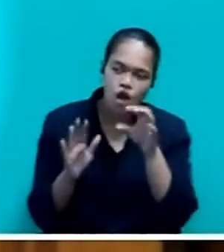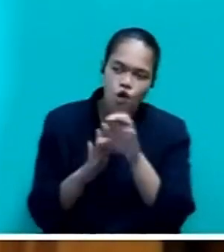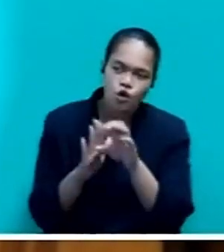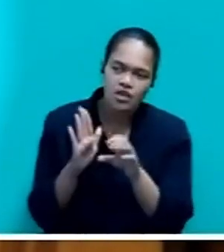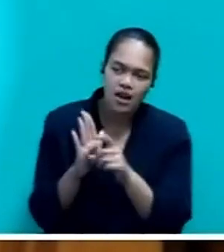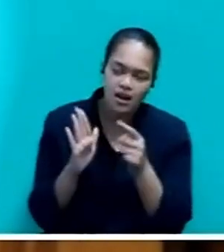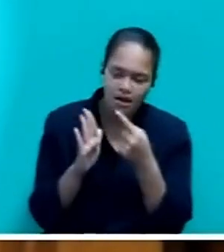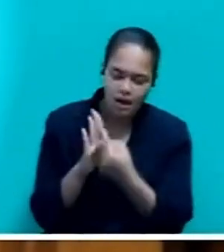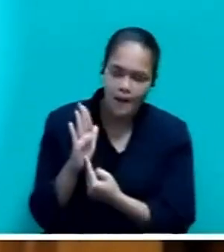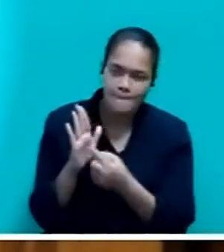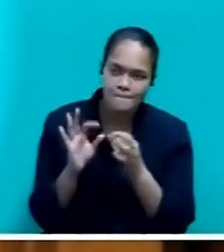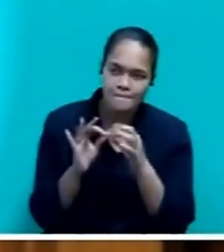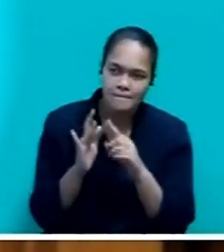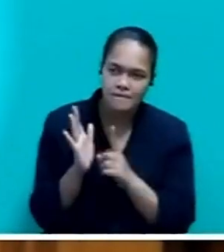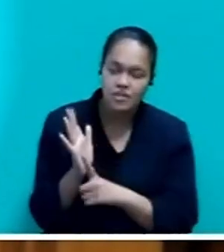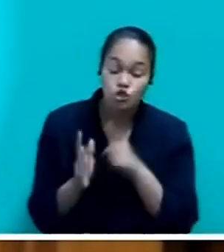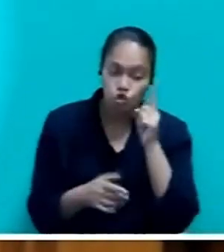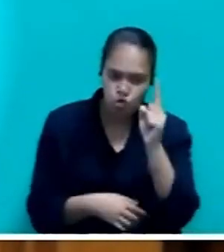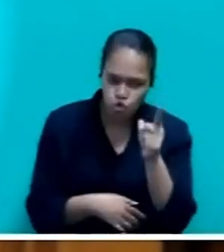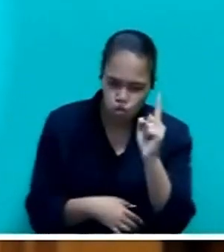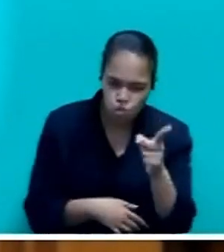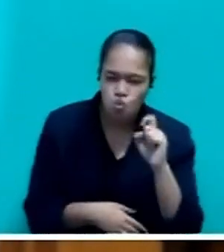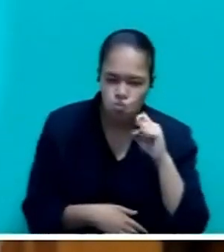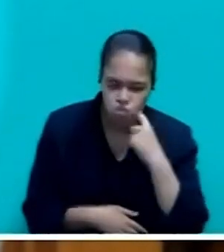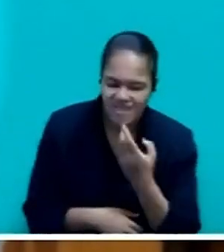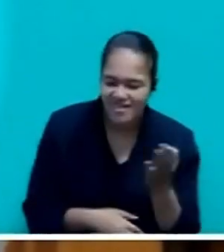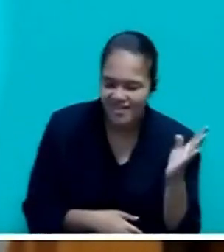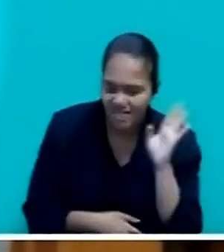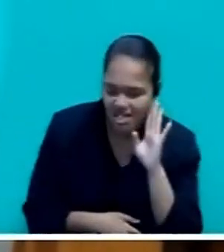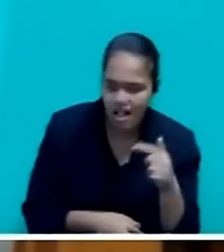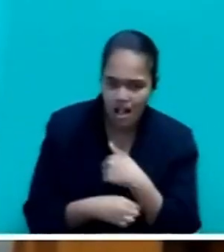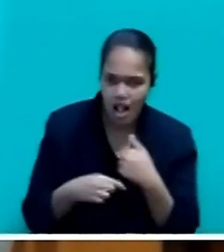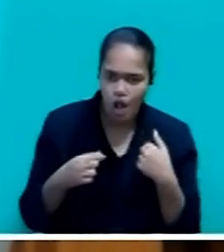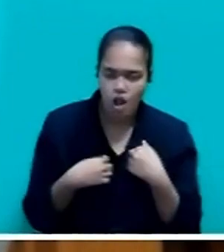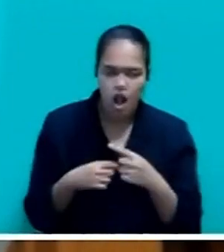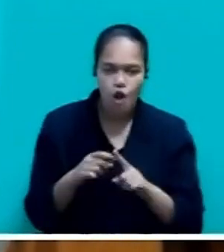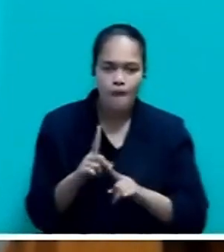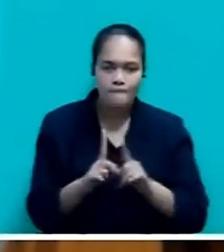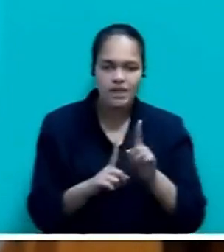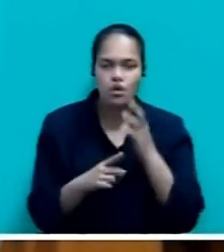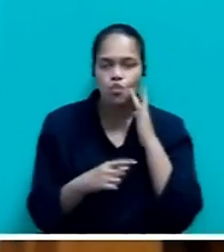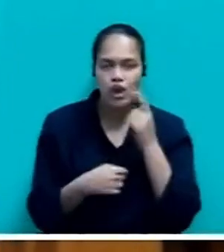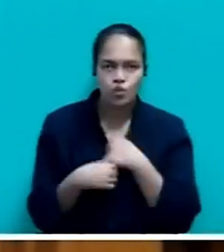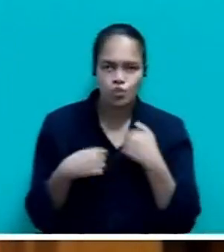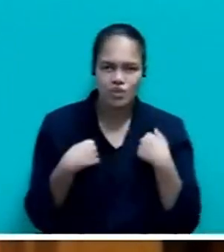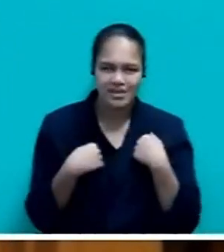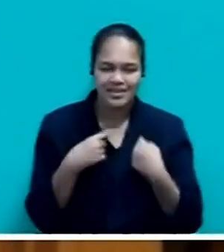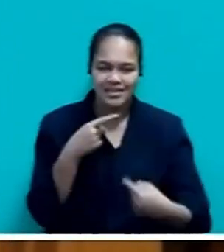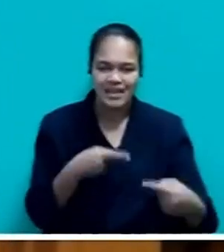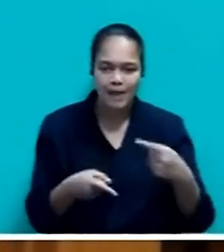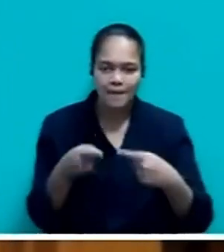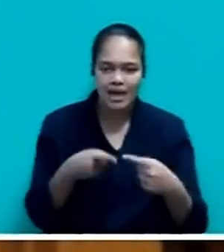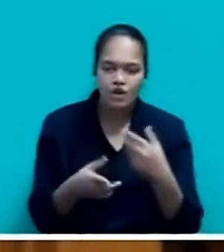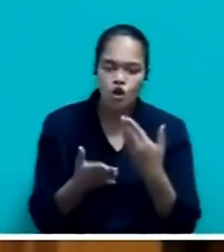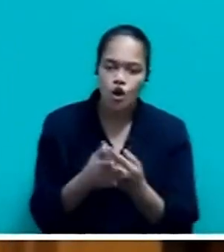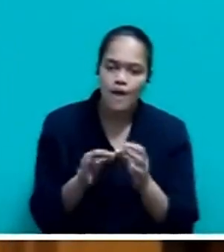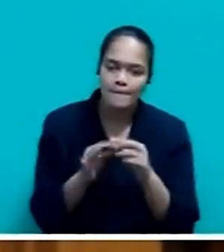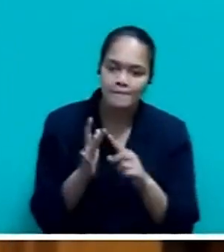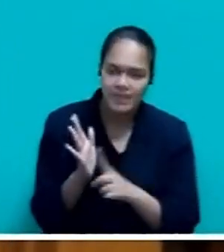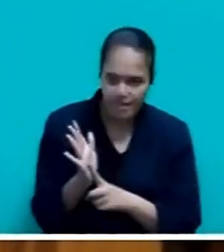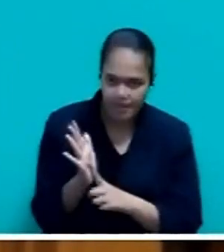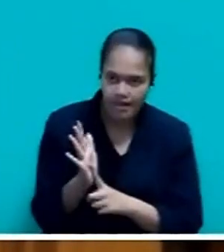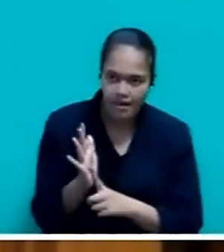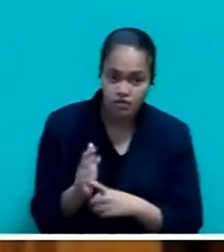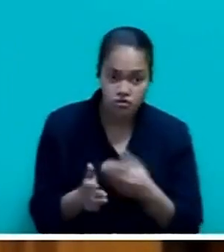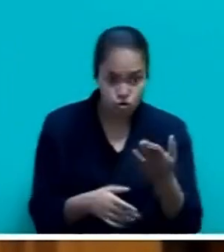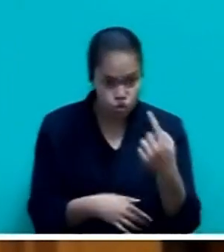opinion. You will hear our opinion on it when we debate the bill. The urgency right now. You're